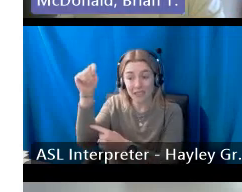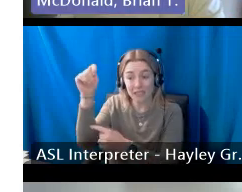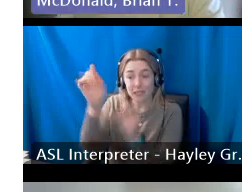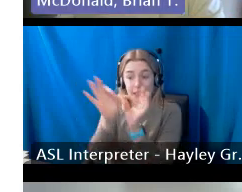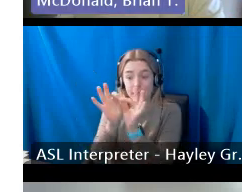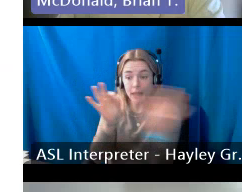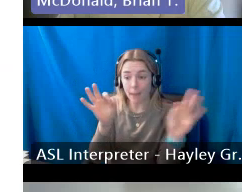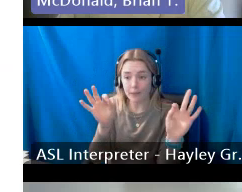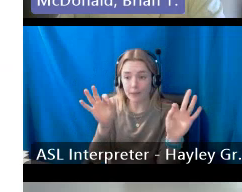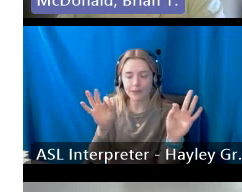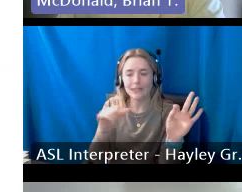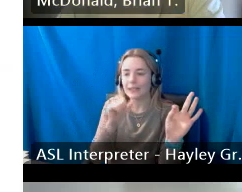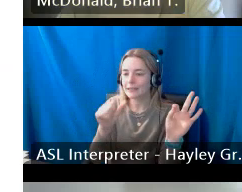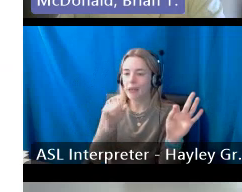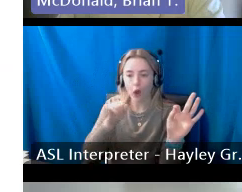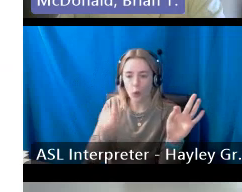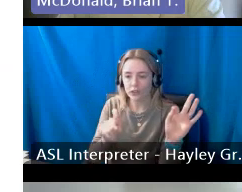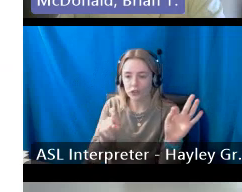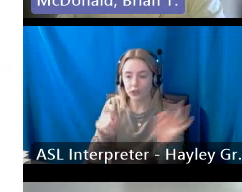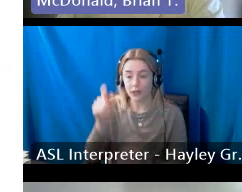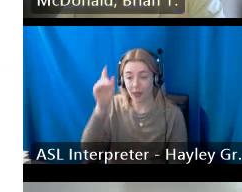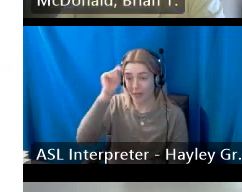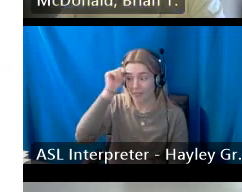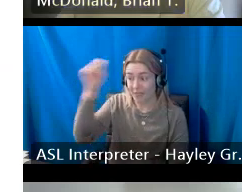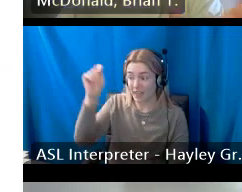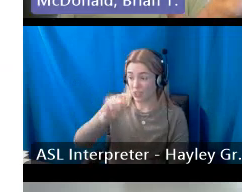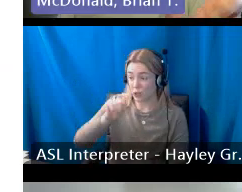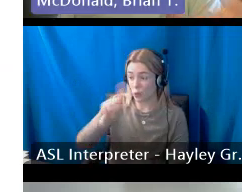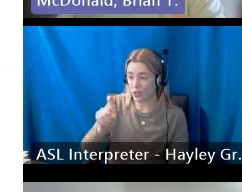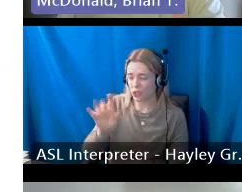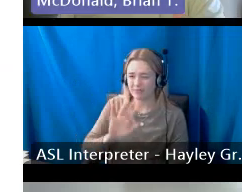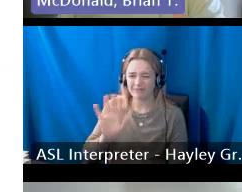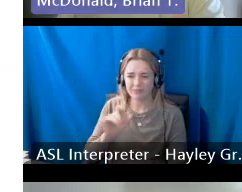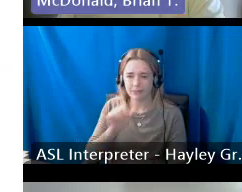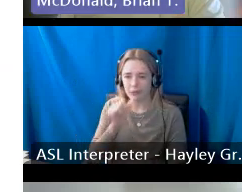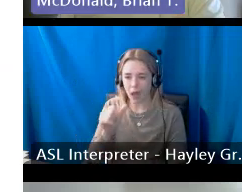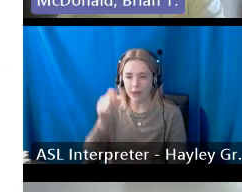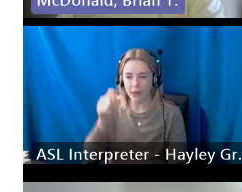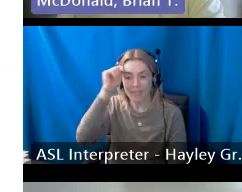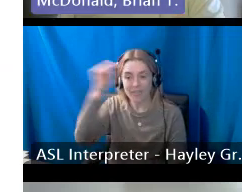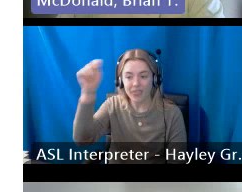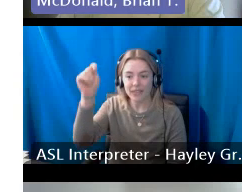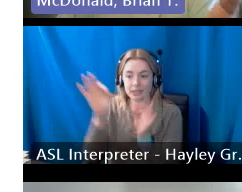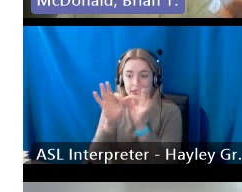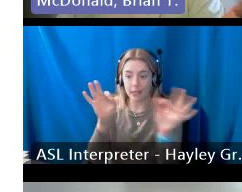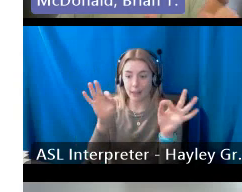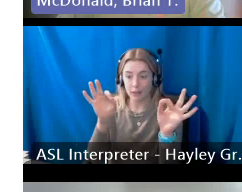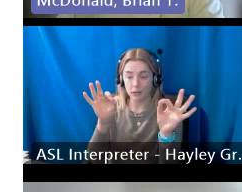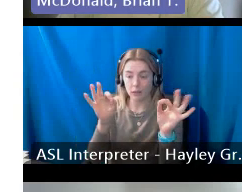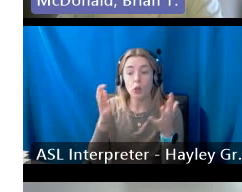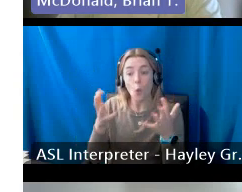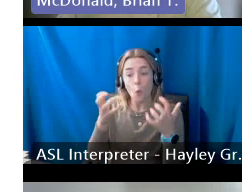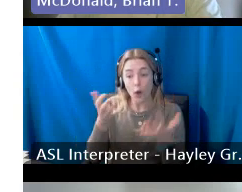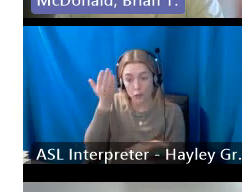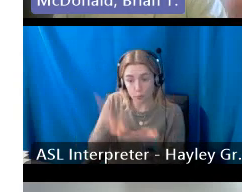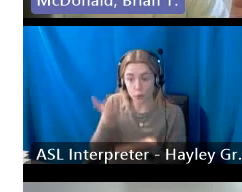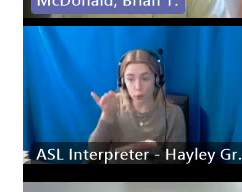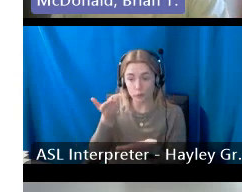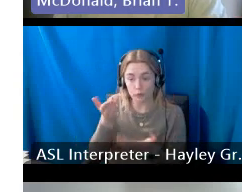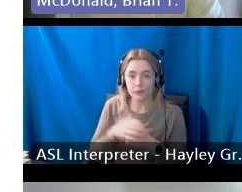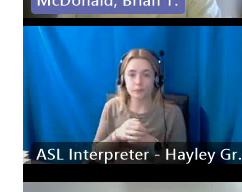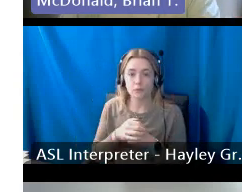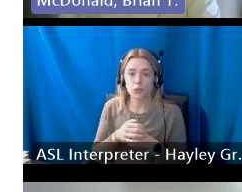statement you're trying to prove. Okay. So I want to go back to that first bullet point where I think this might